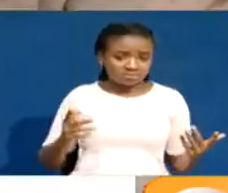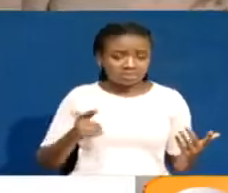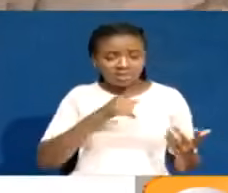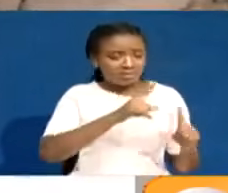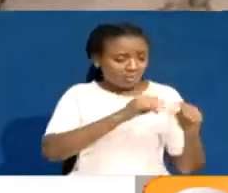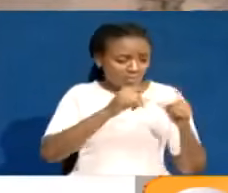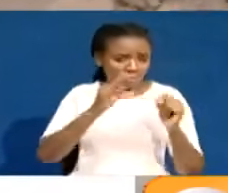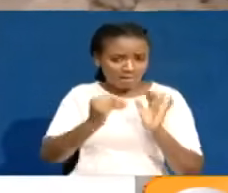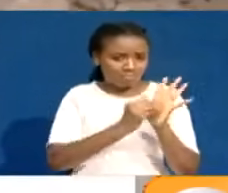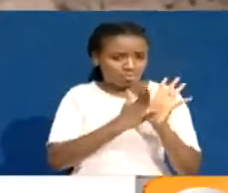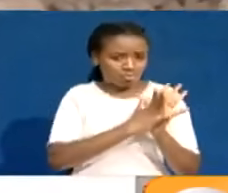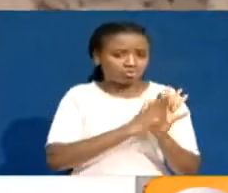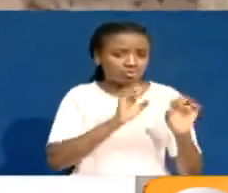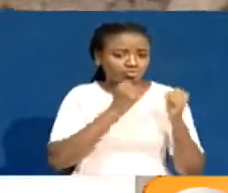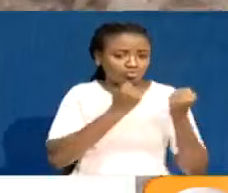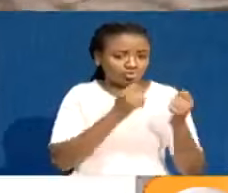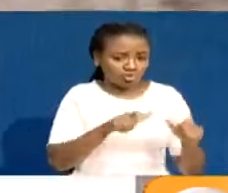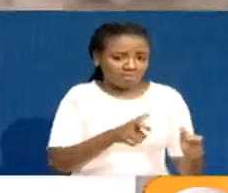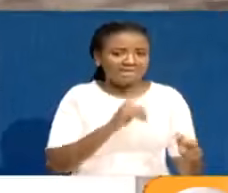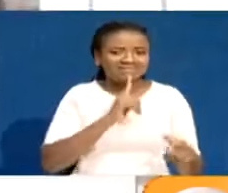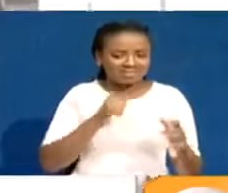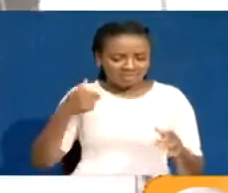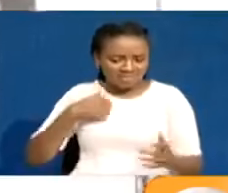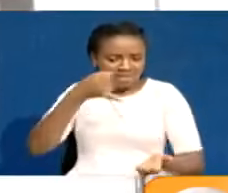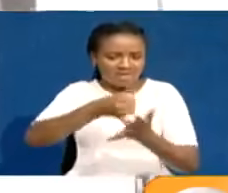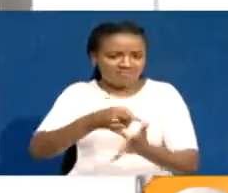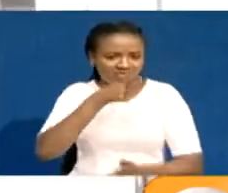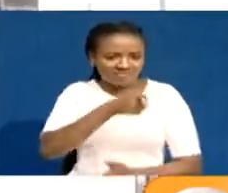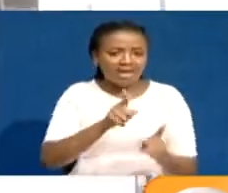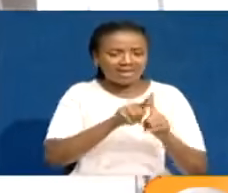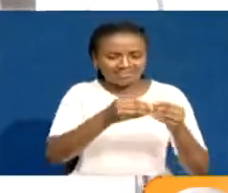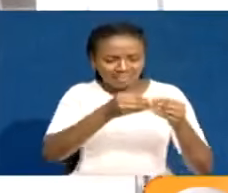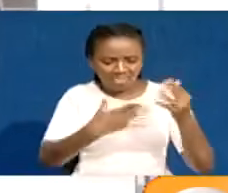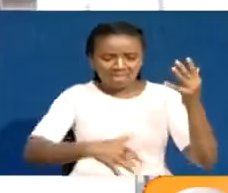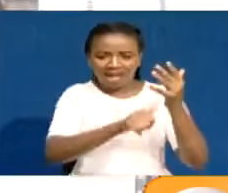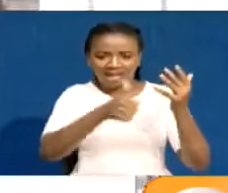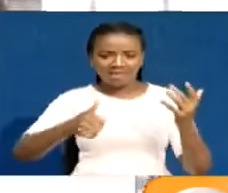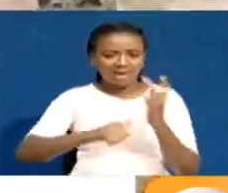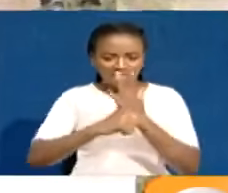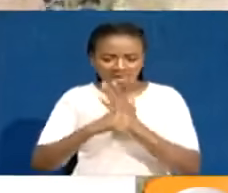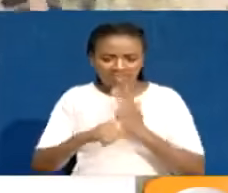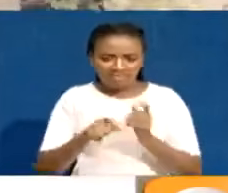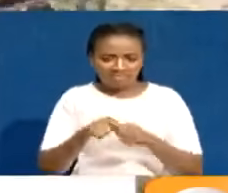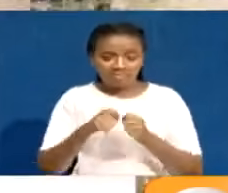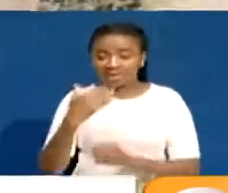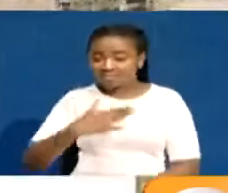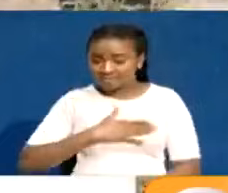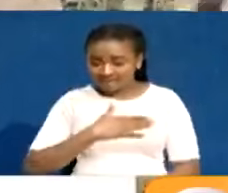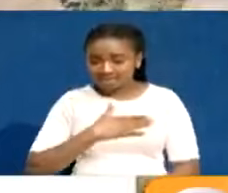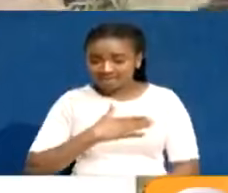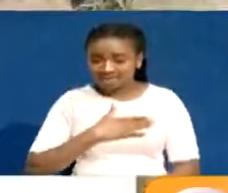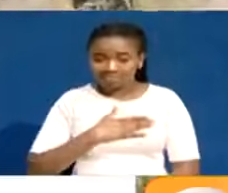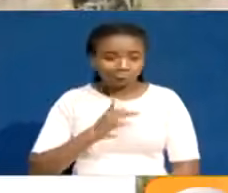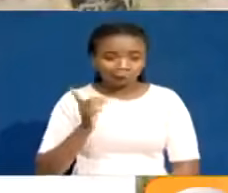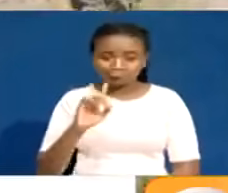social media accounts that allege he was involved in the attack, among other claims, are defamatory in nature. According to